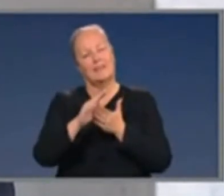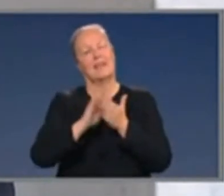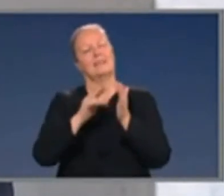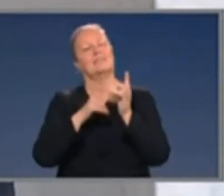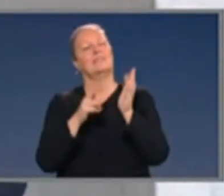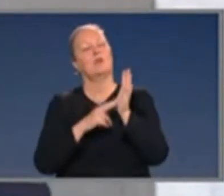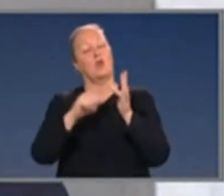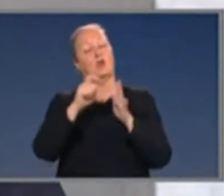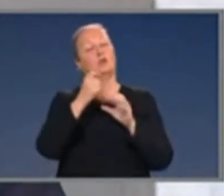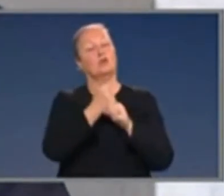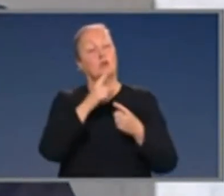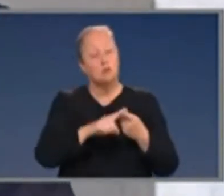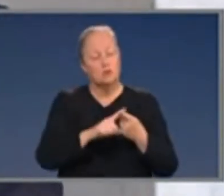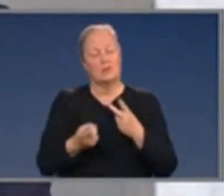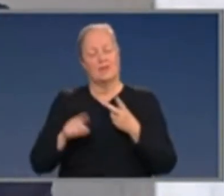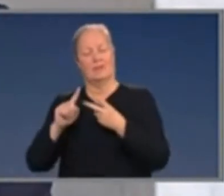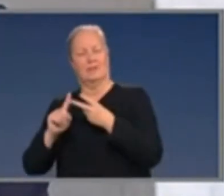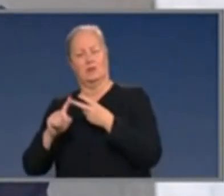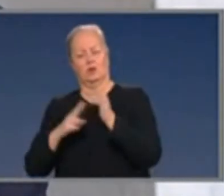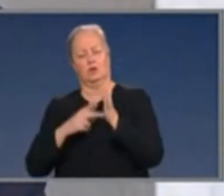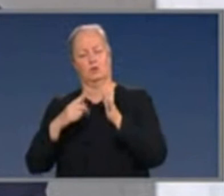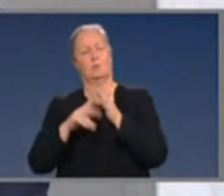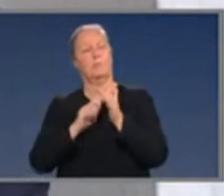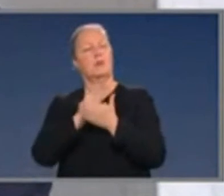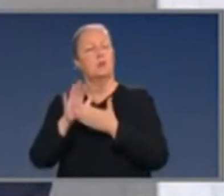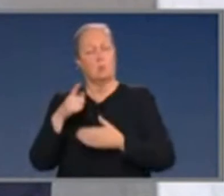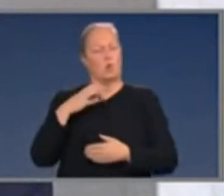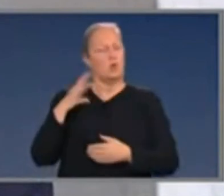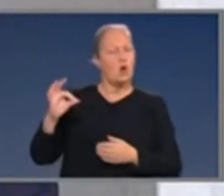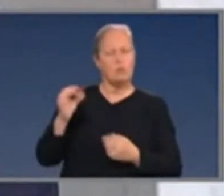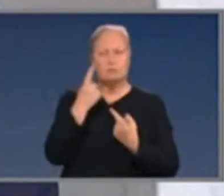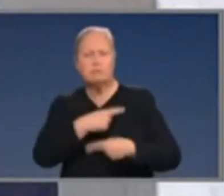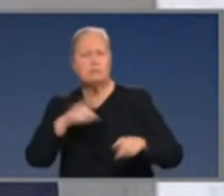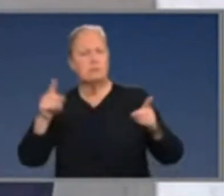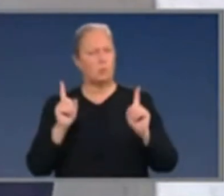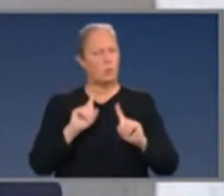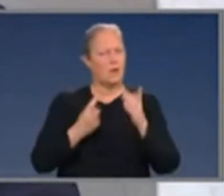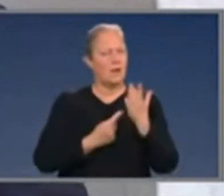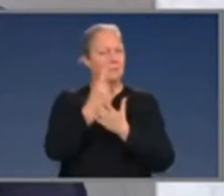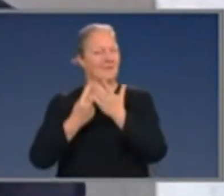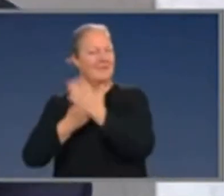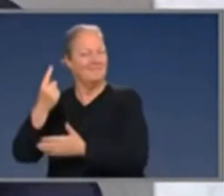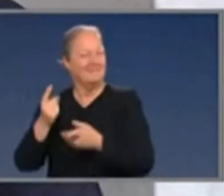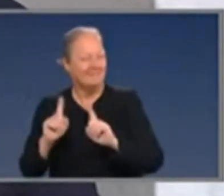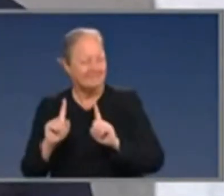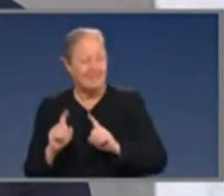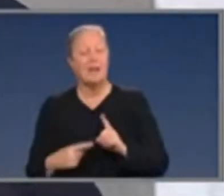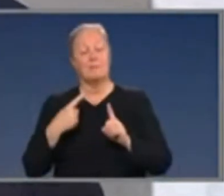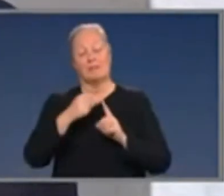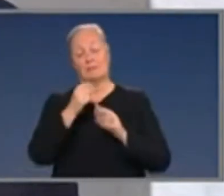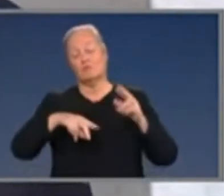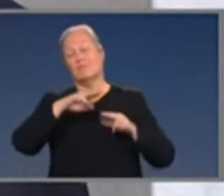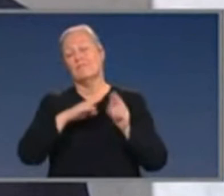House. Why haven't those reports been made public yet? Have they not been finished, or are you looking at them internally? And just to Professor